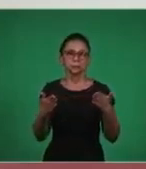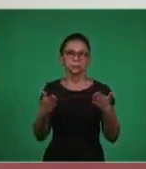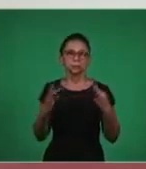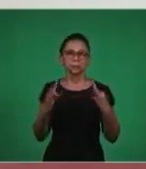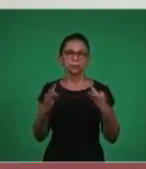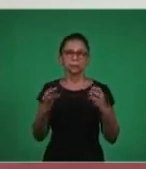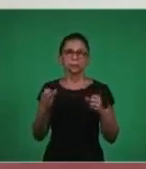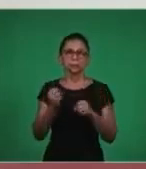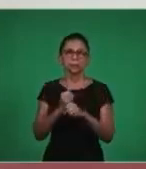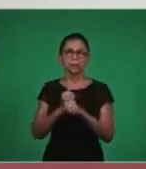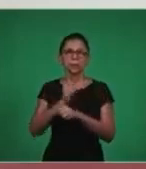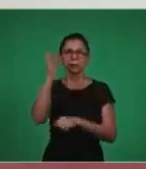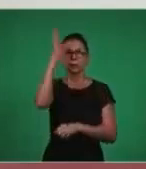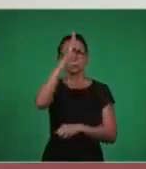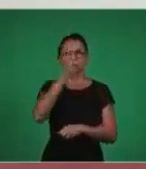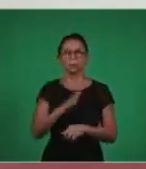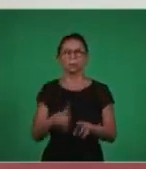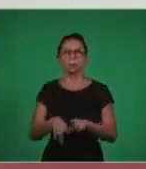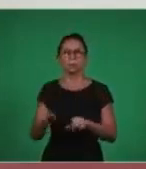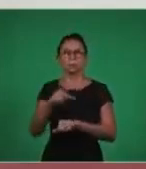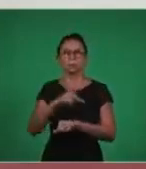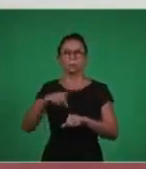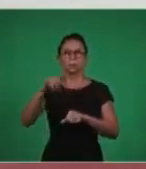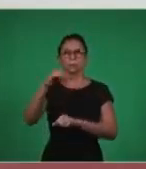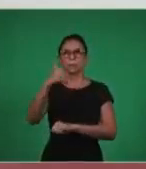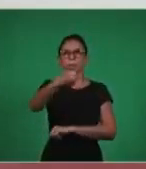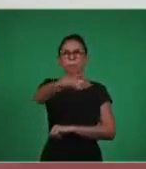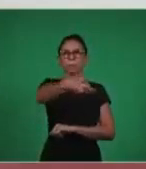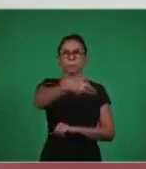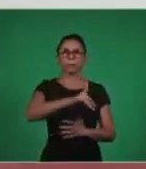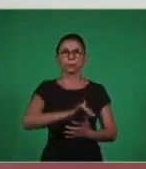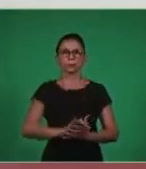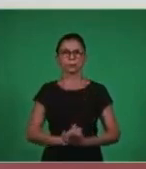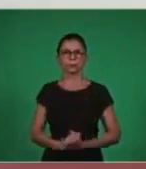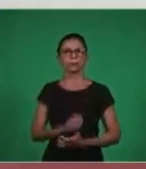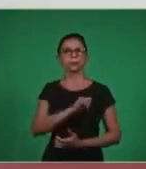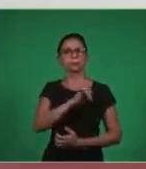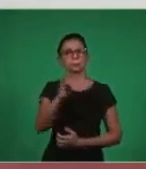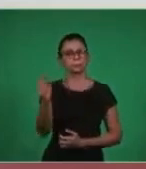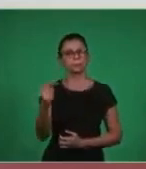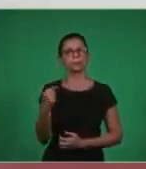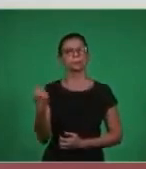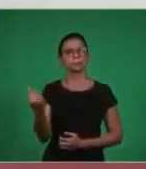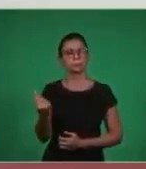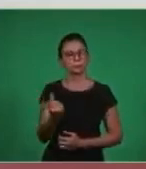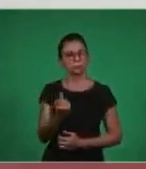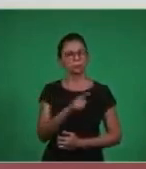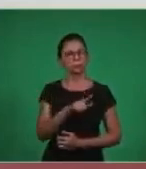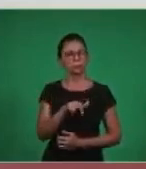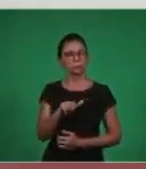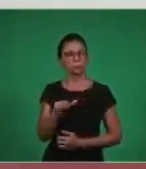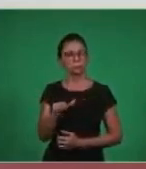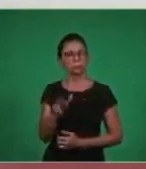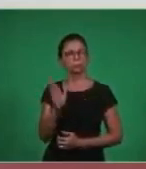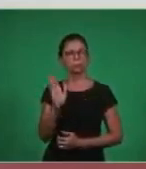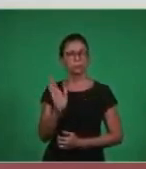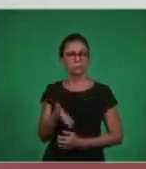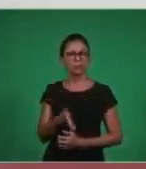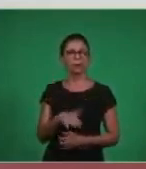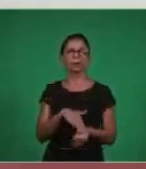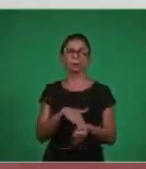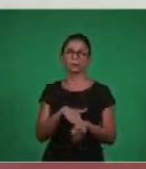entire church in Brazil and abroad. I would like to say to the brethren that we have